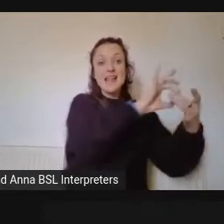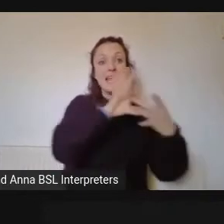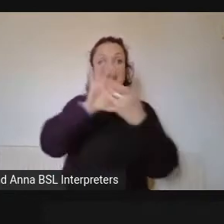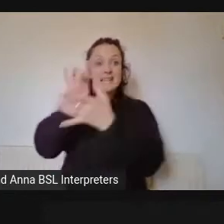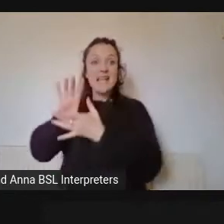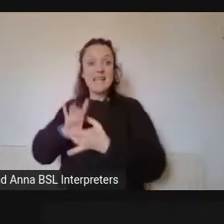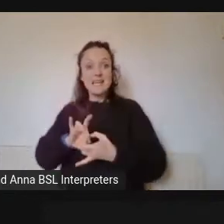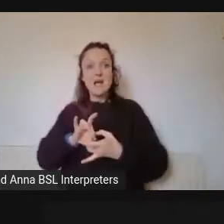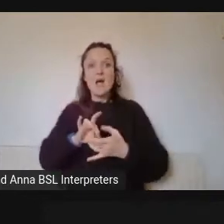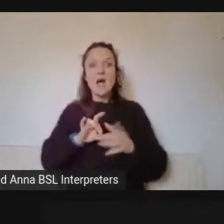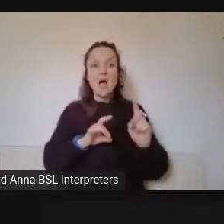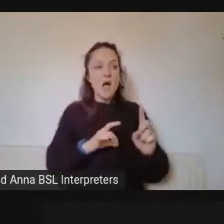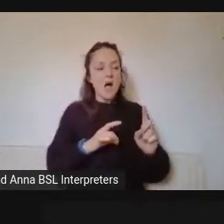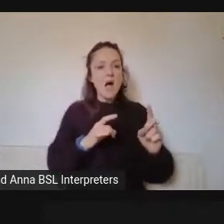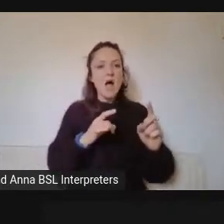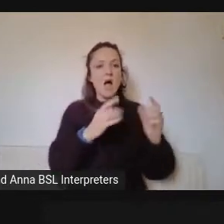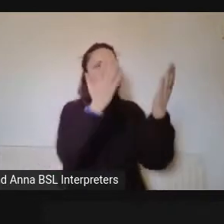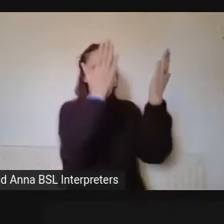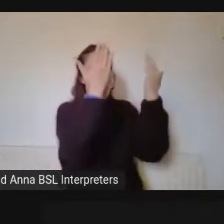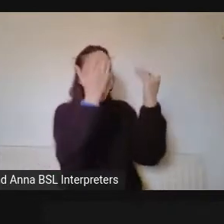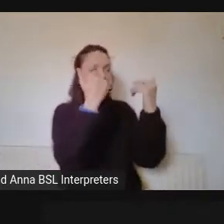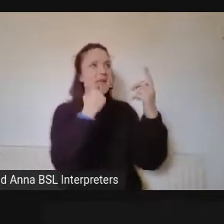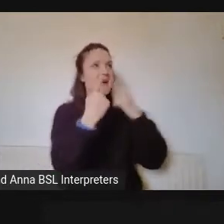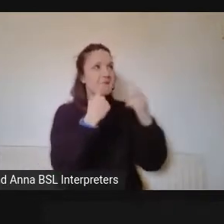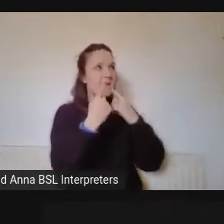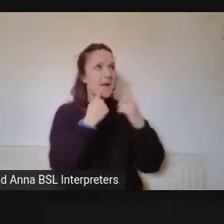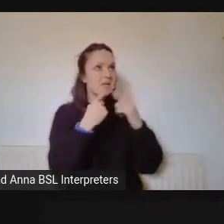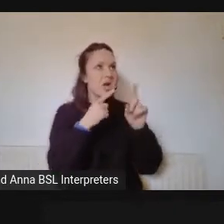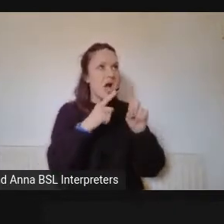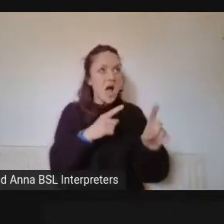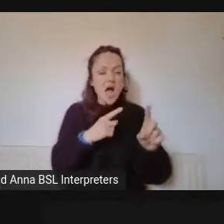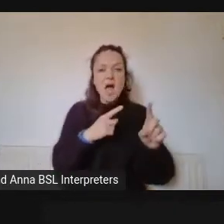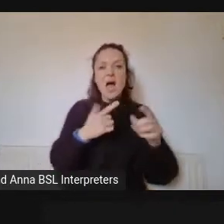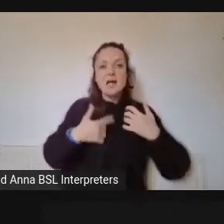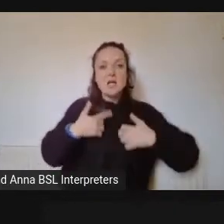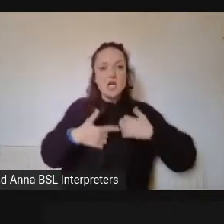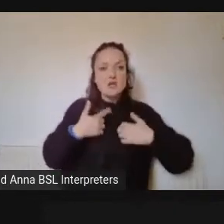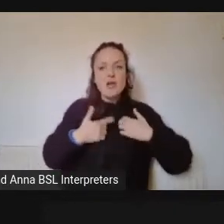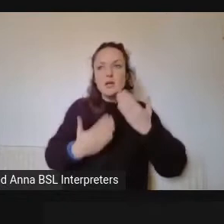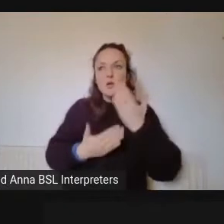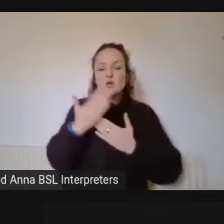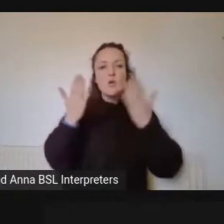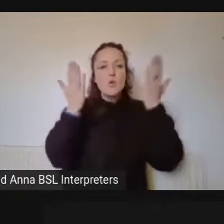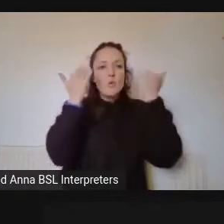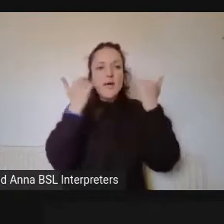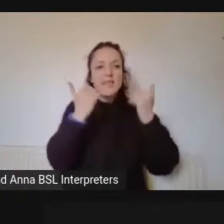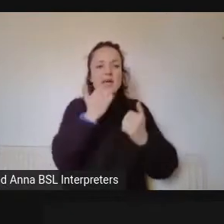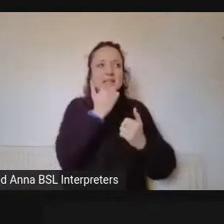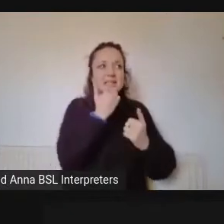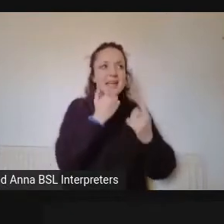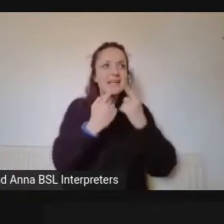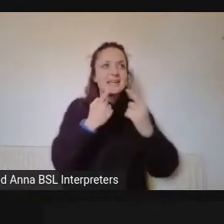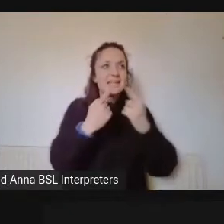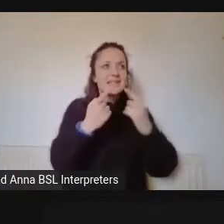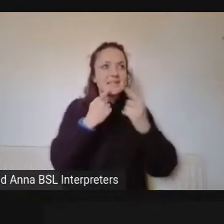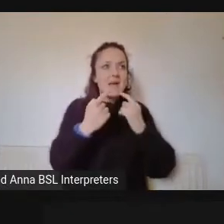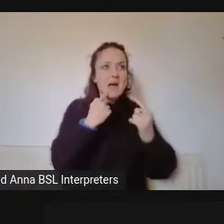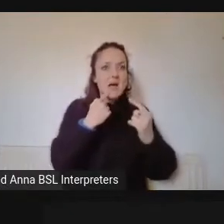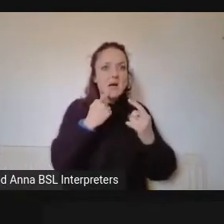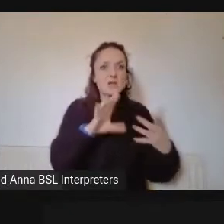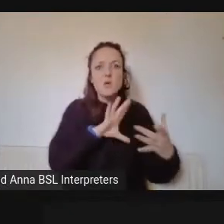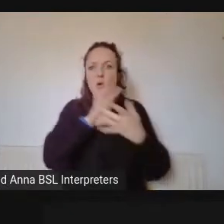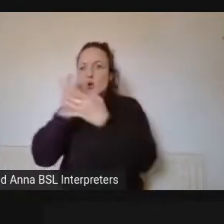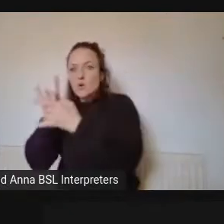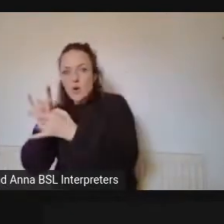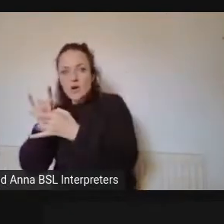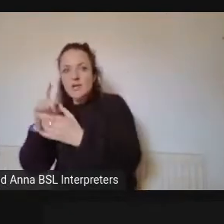and install new infrastructure to collect more weather data. So what they were thinking about the future was to continue using this model